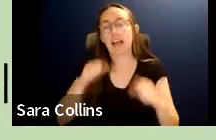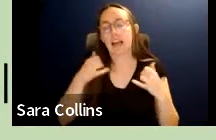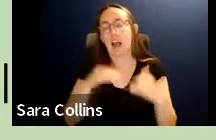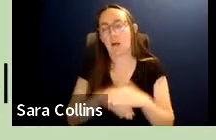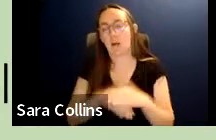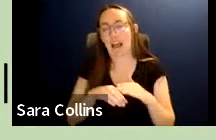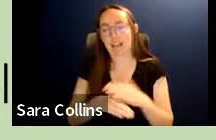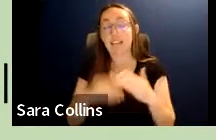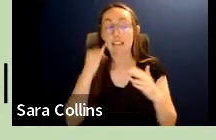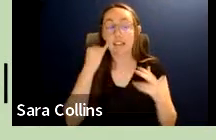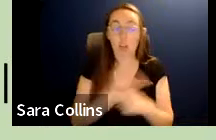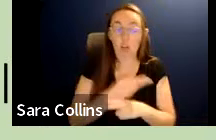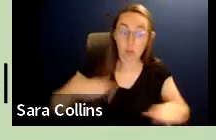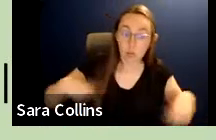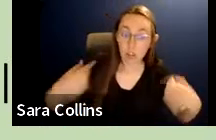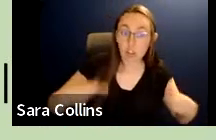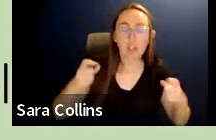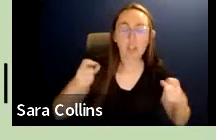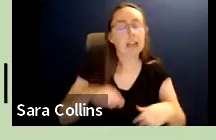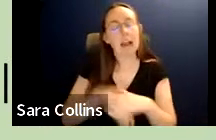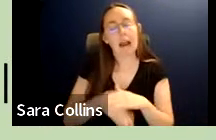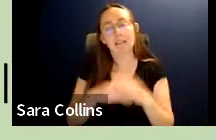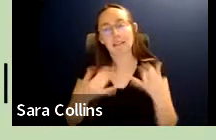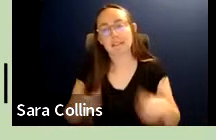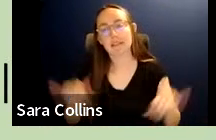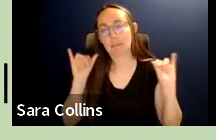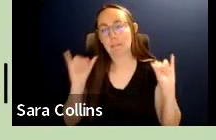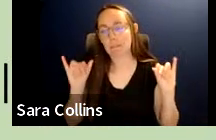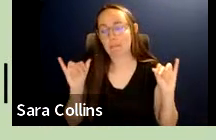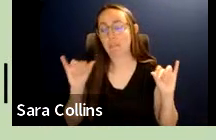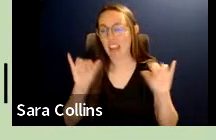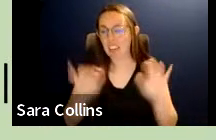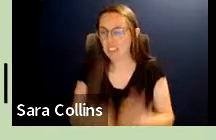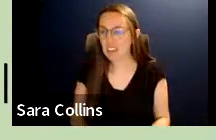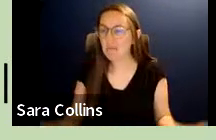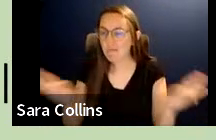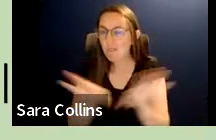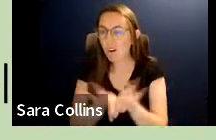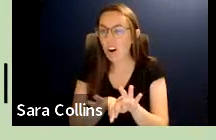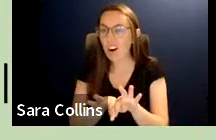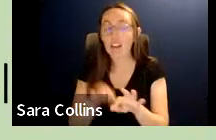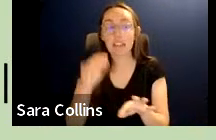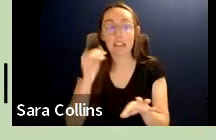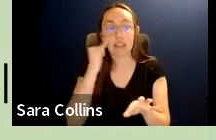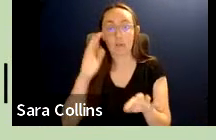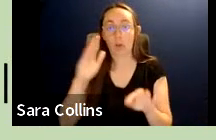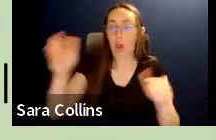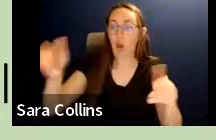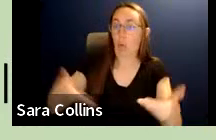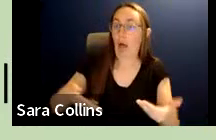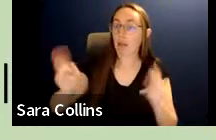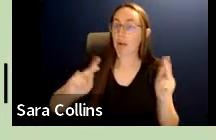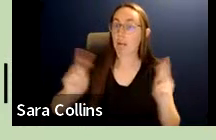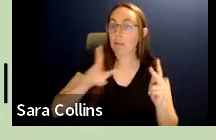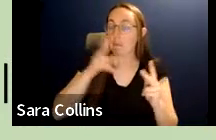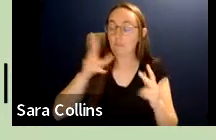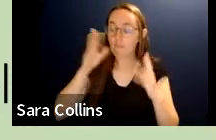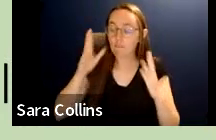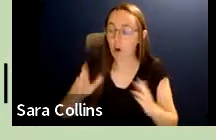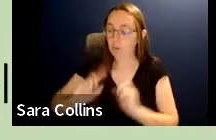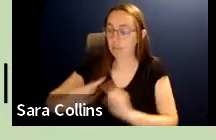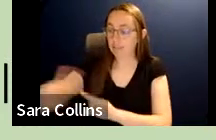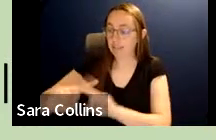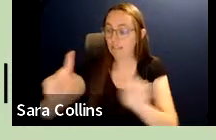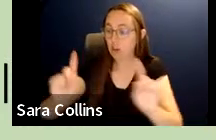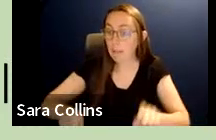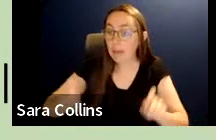our farm. And that has been really important to us, because if we're going to welcome farmers of all abilities, we really need to get